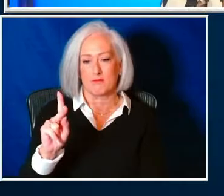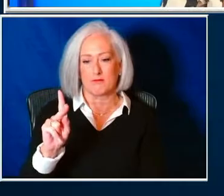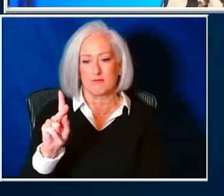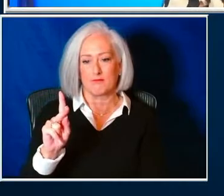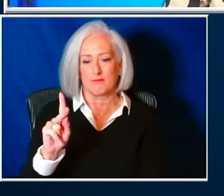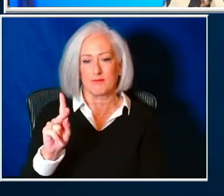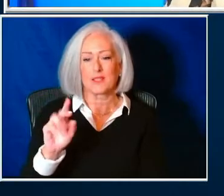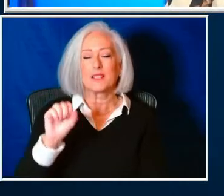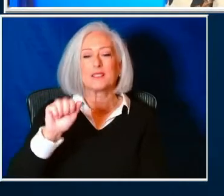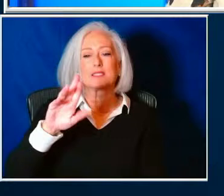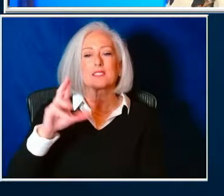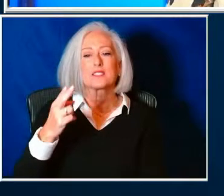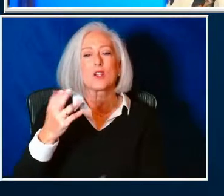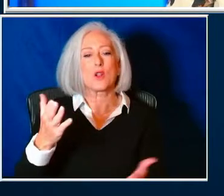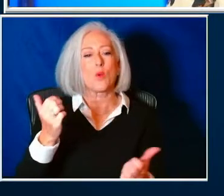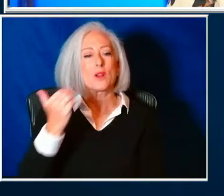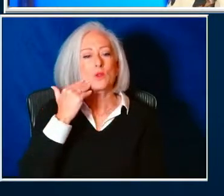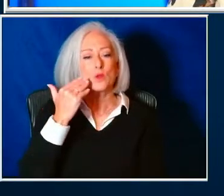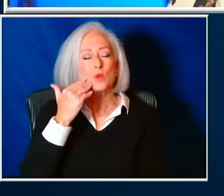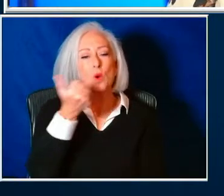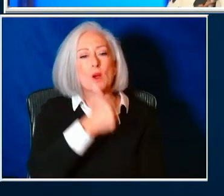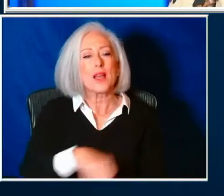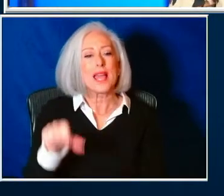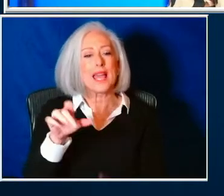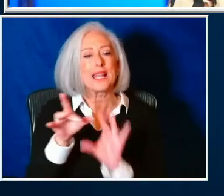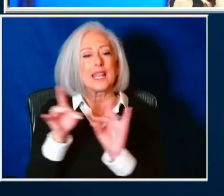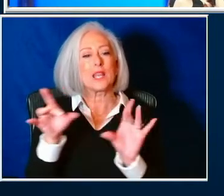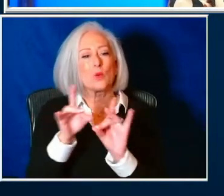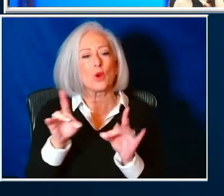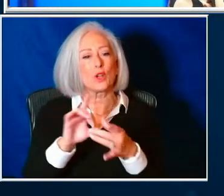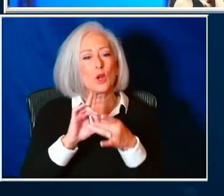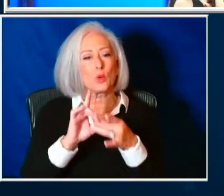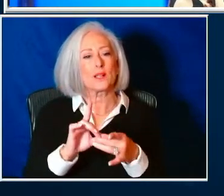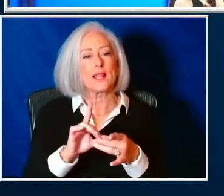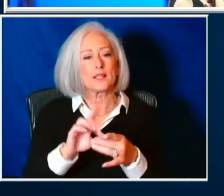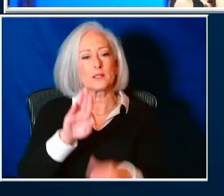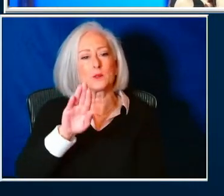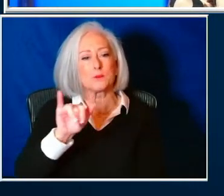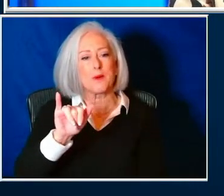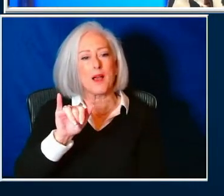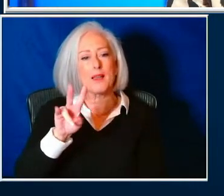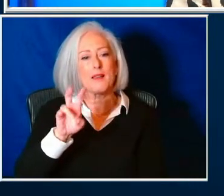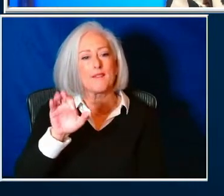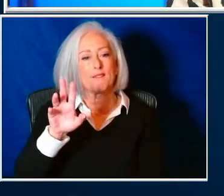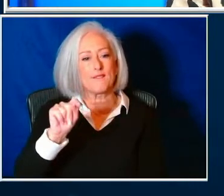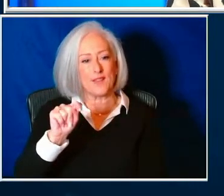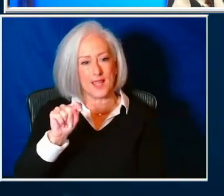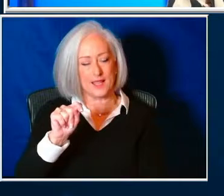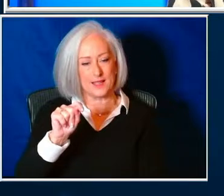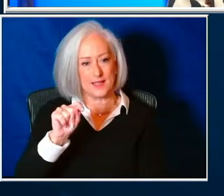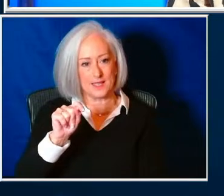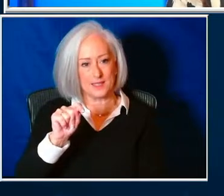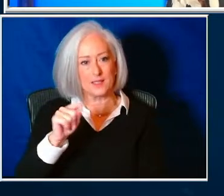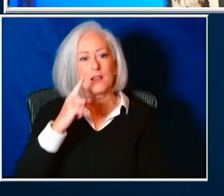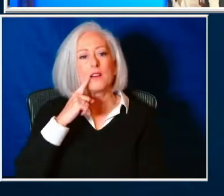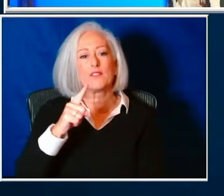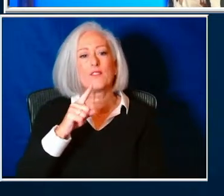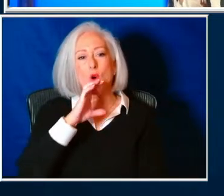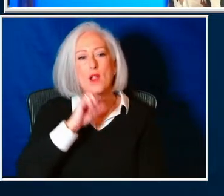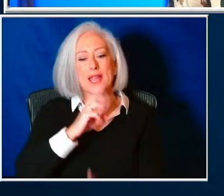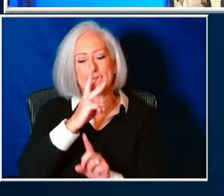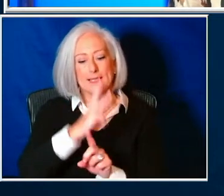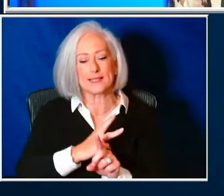wants to know, has there been any word as when the bivalent booster for 6 months and older will be